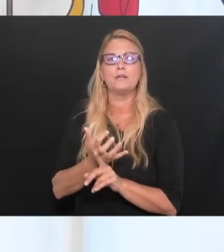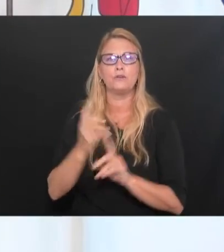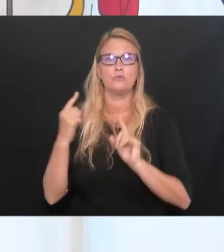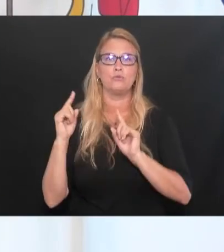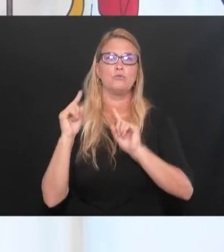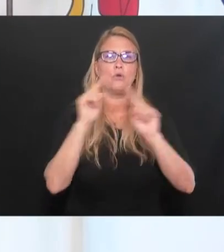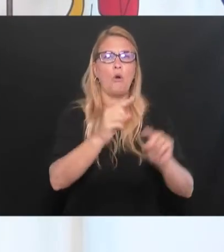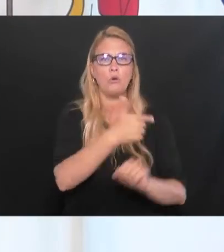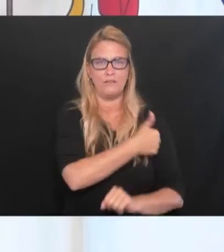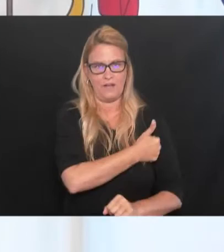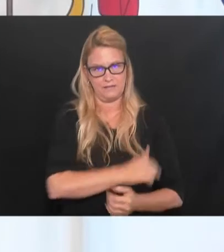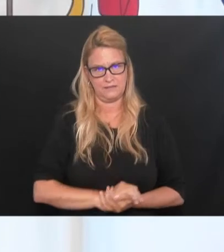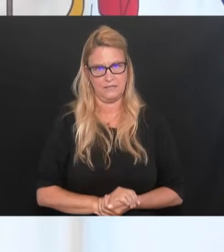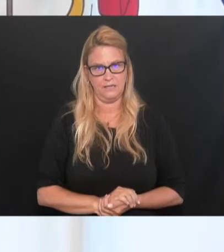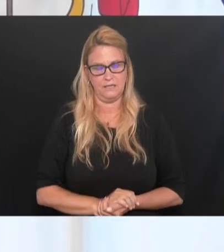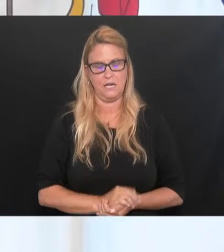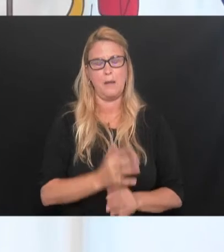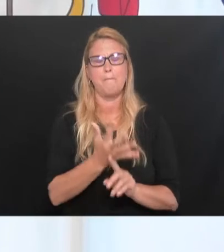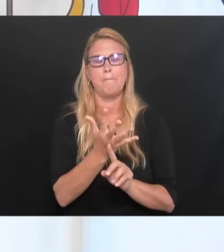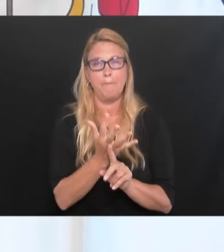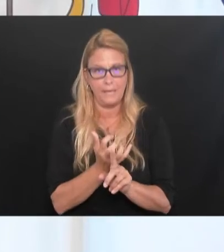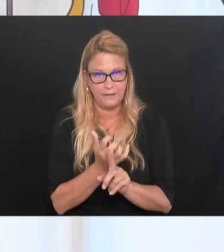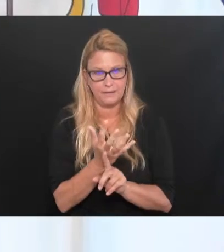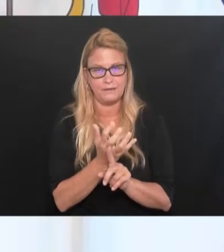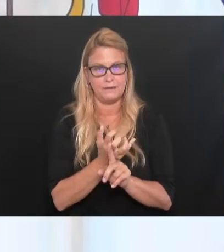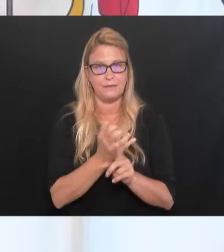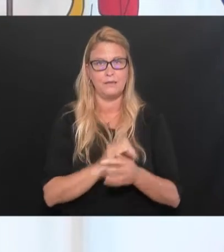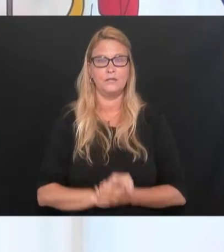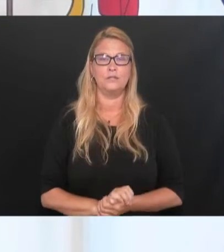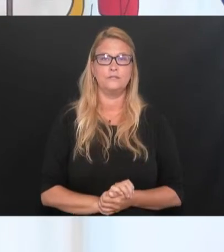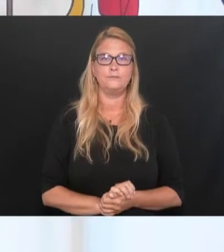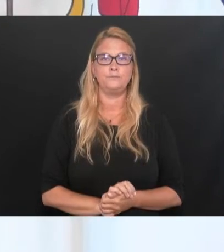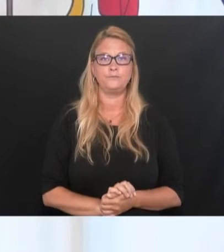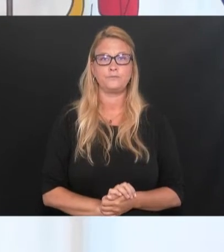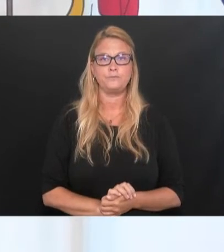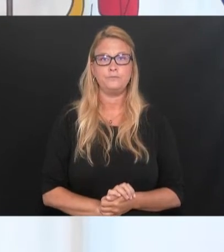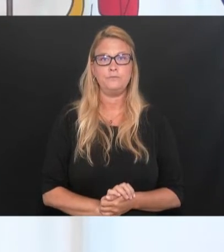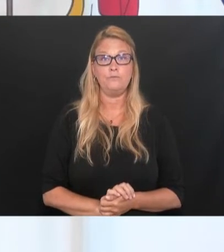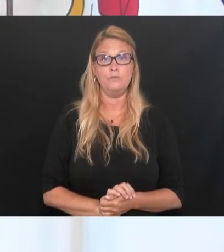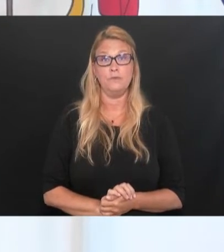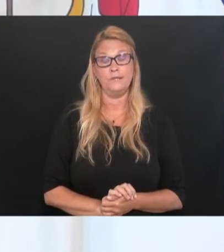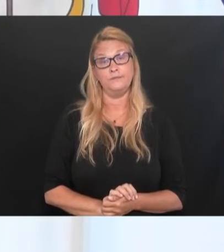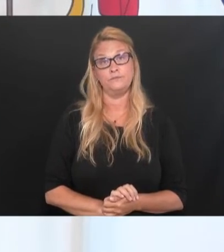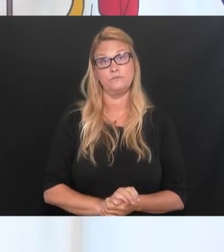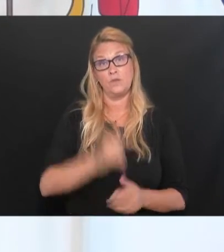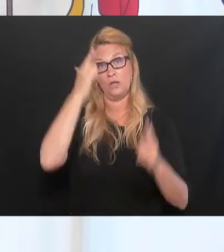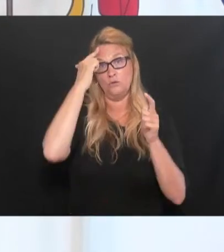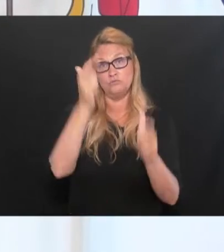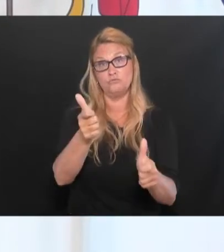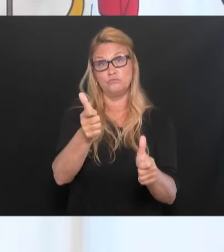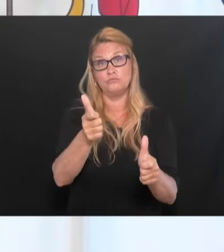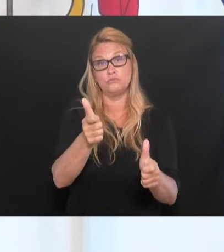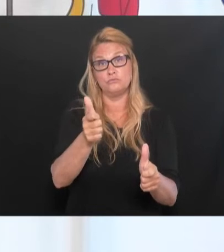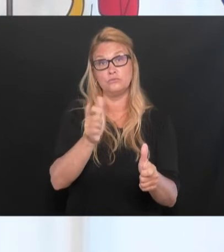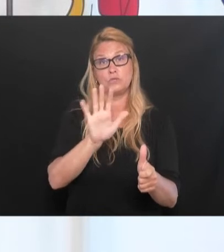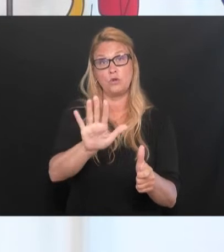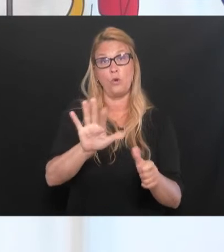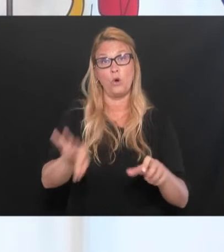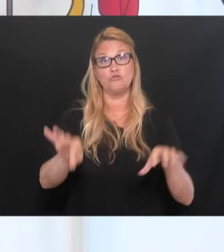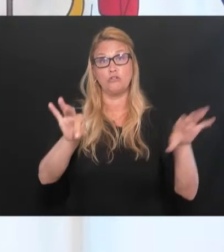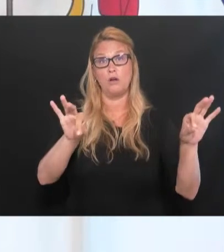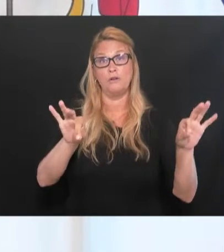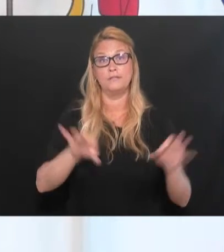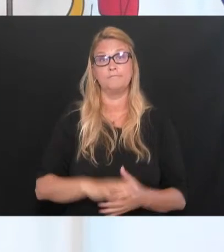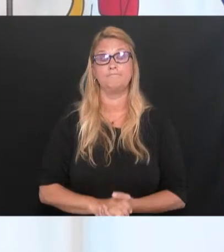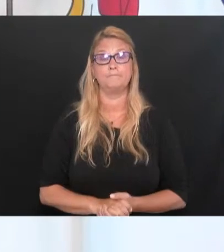vaccinated. Begging you. And absolutely, but that's the drawing that you're in. It's a crazy choice